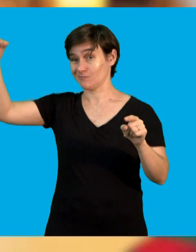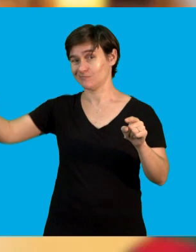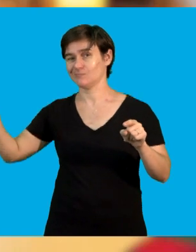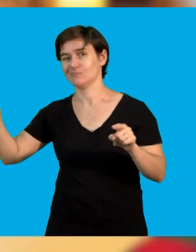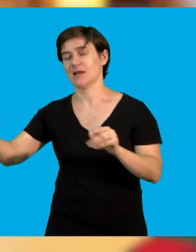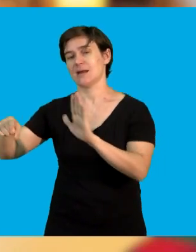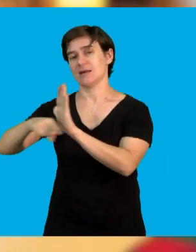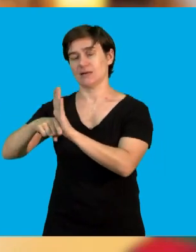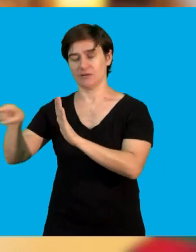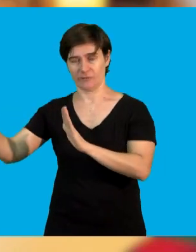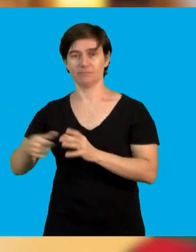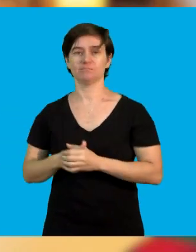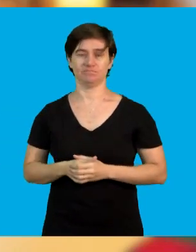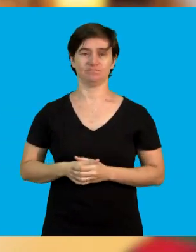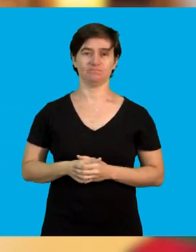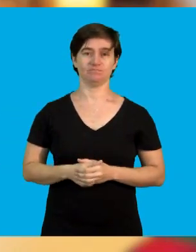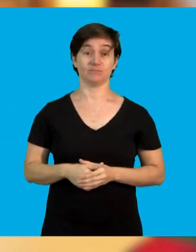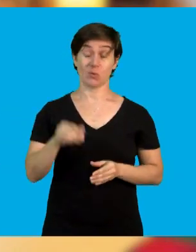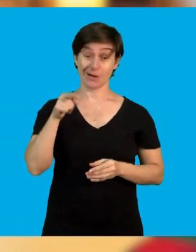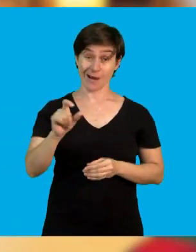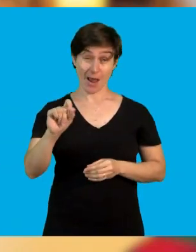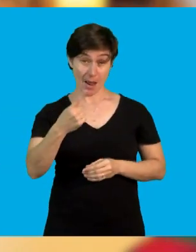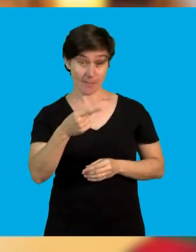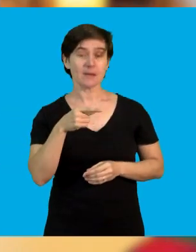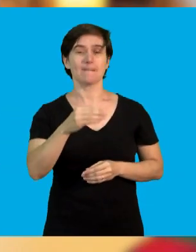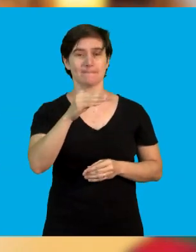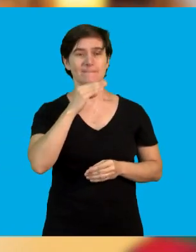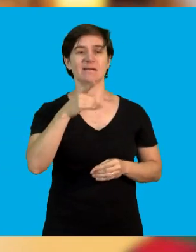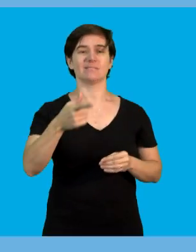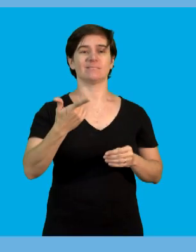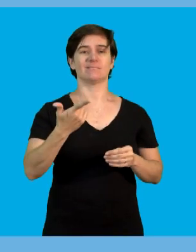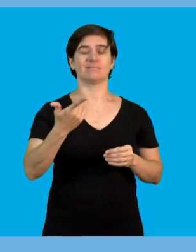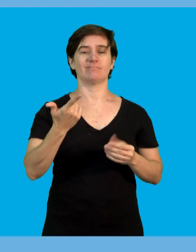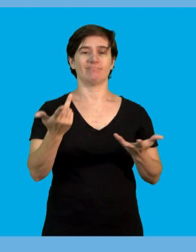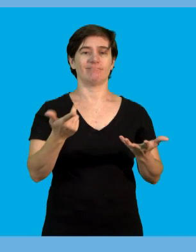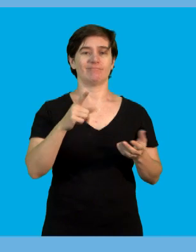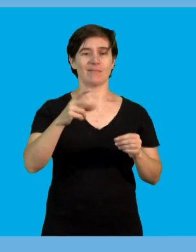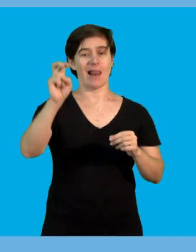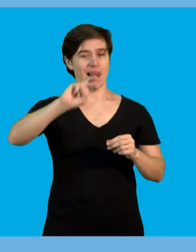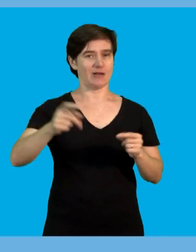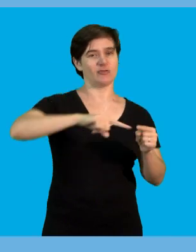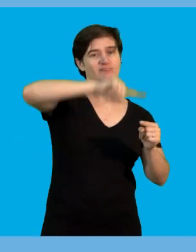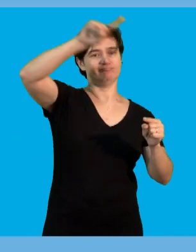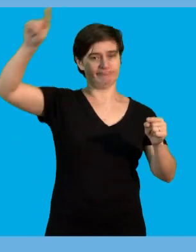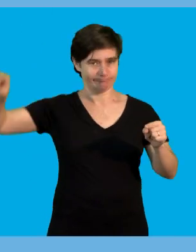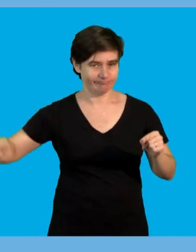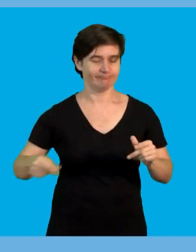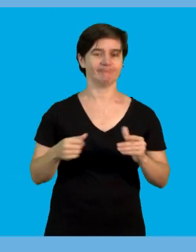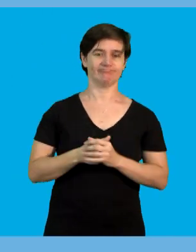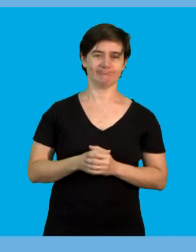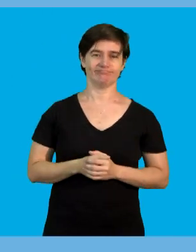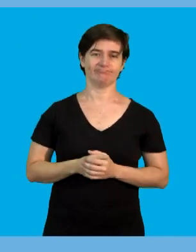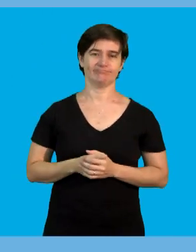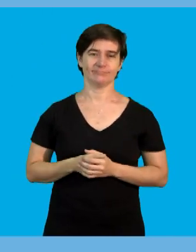that electrode to the other electrode. So, and when that happens, that is going to be a generation of our electric